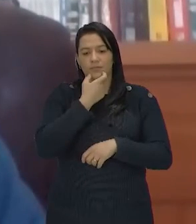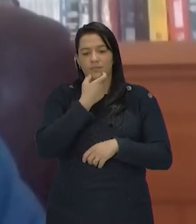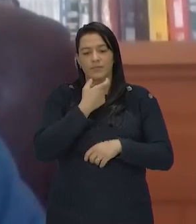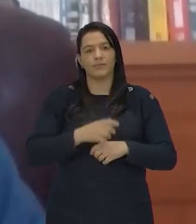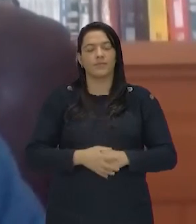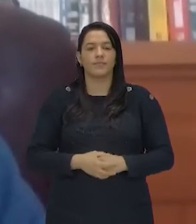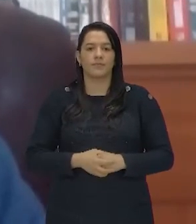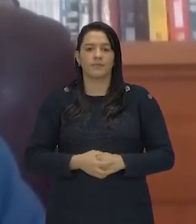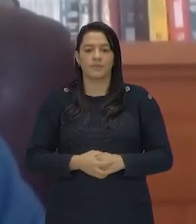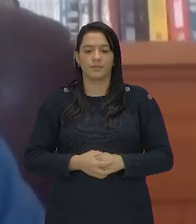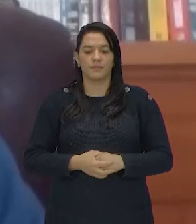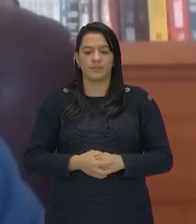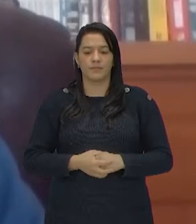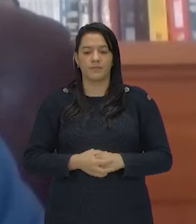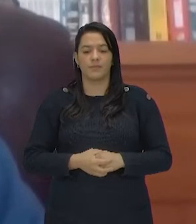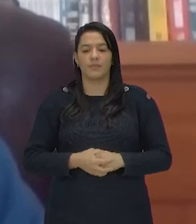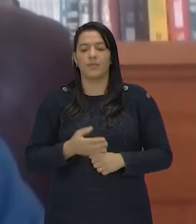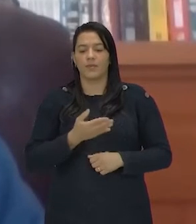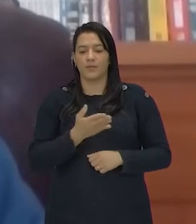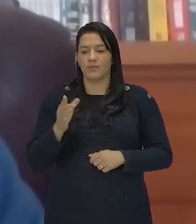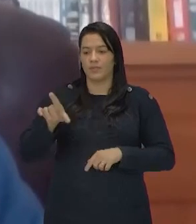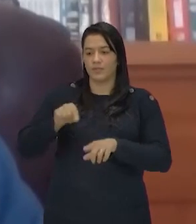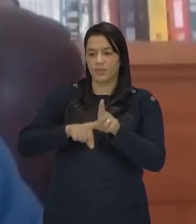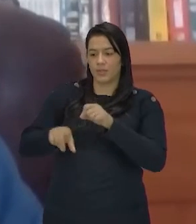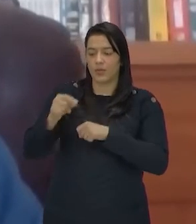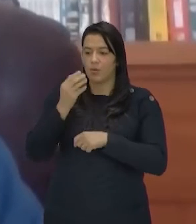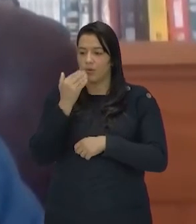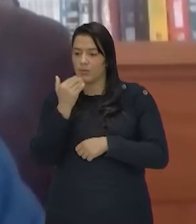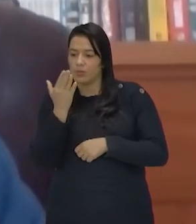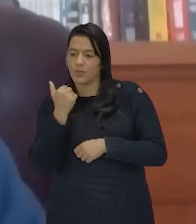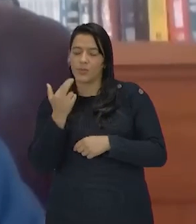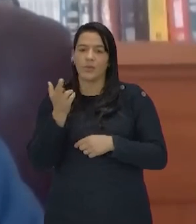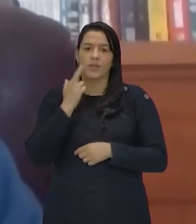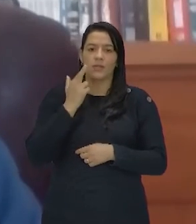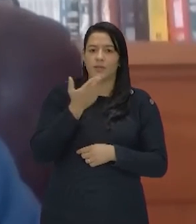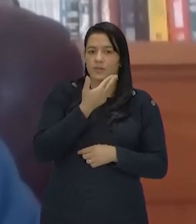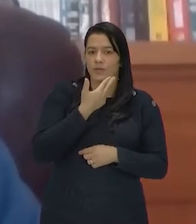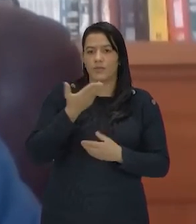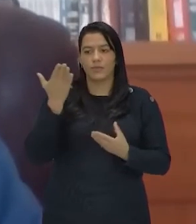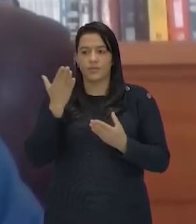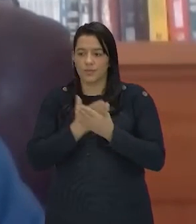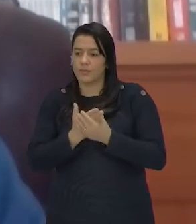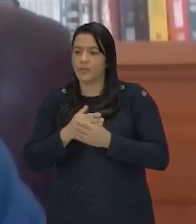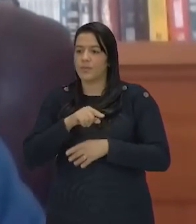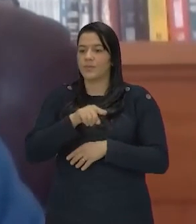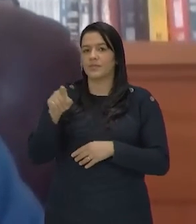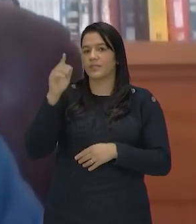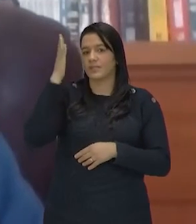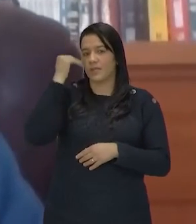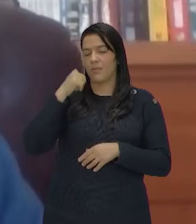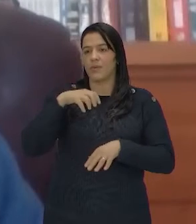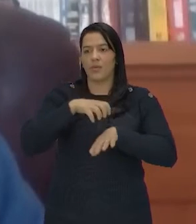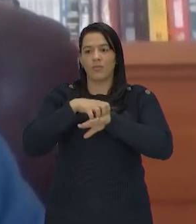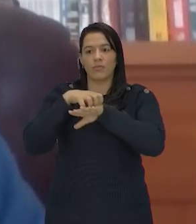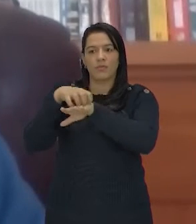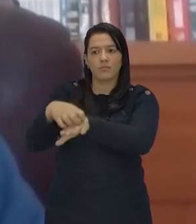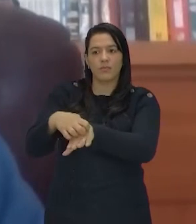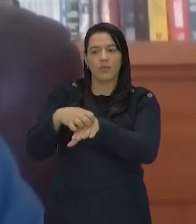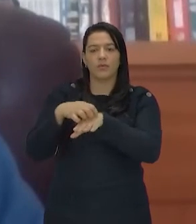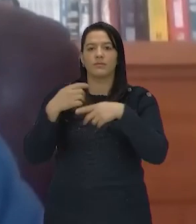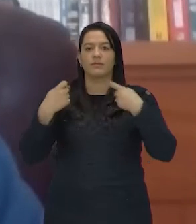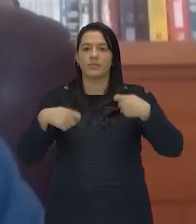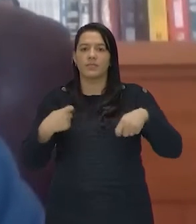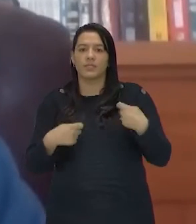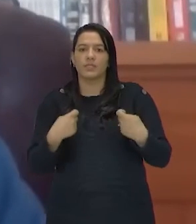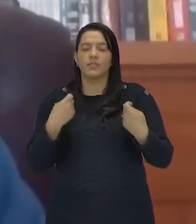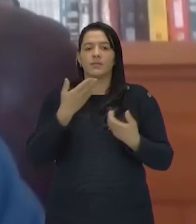to catch. Né? Quando você vai escolher o que você vai comer na lanchonete, no restaurante, para você saber qual transporte pegar. To ask for